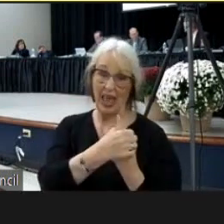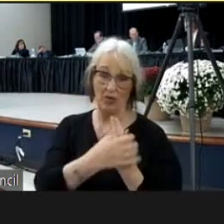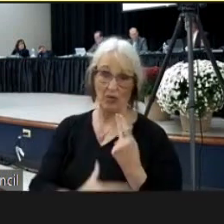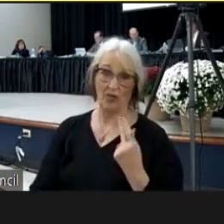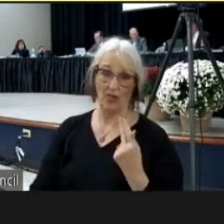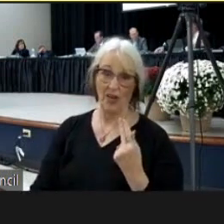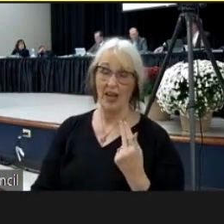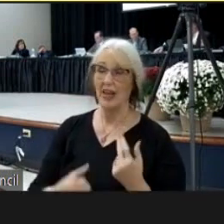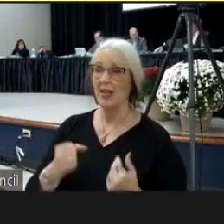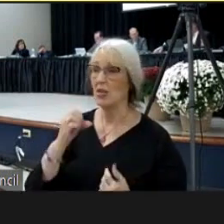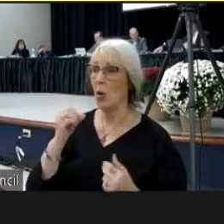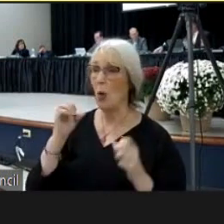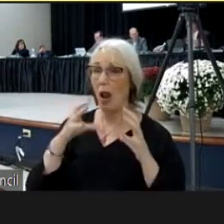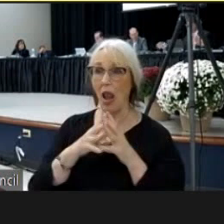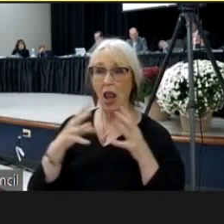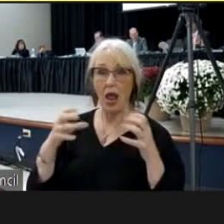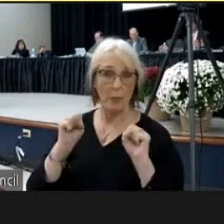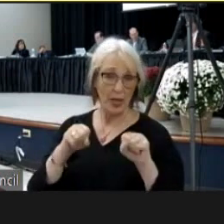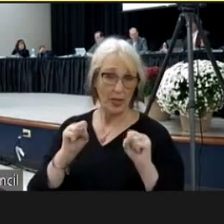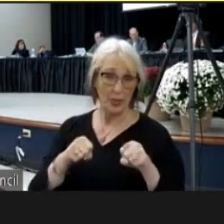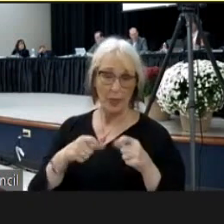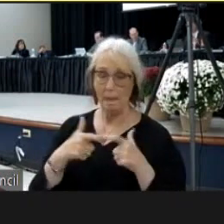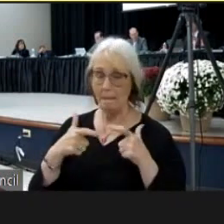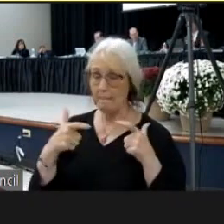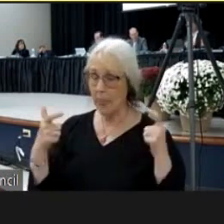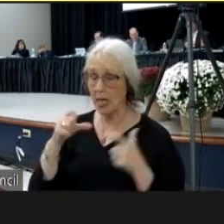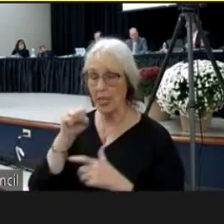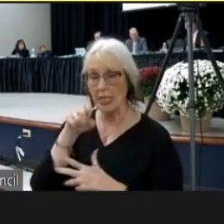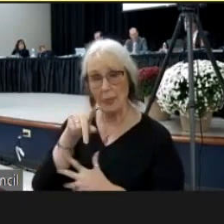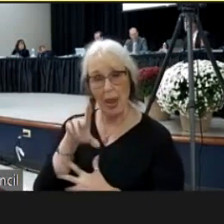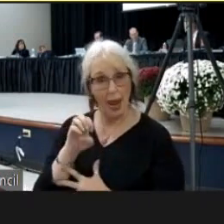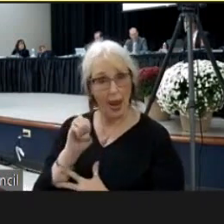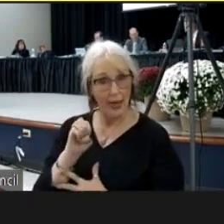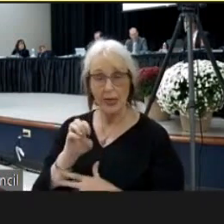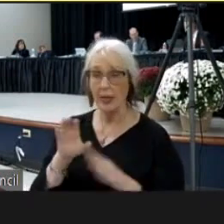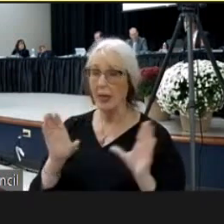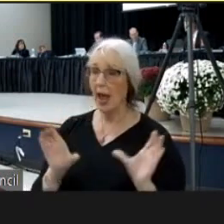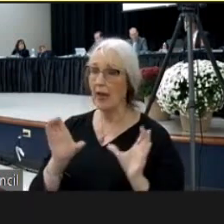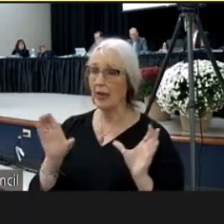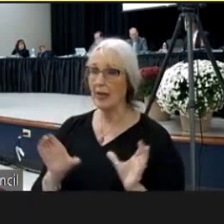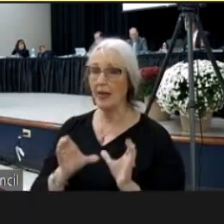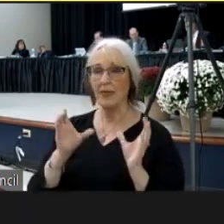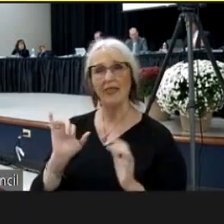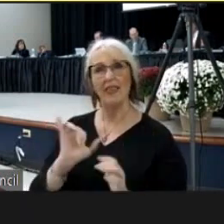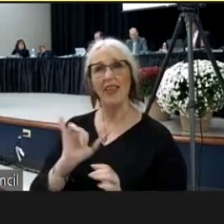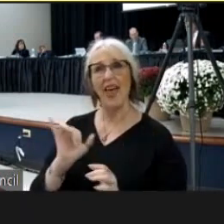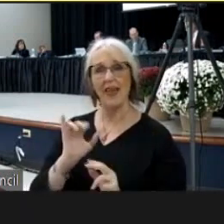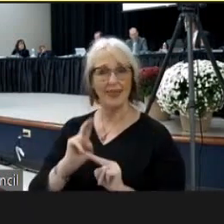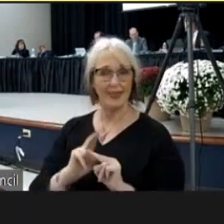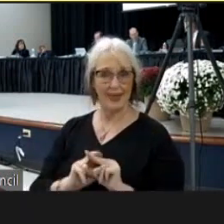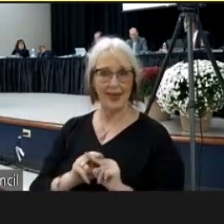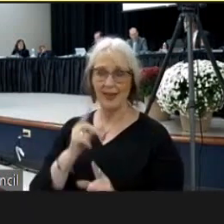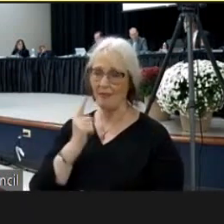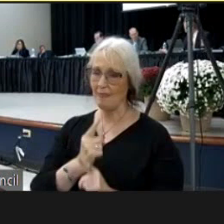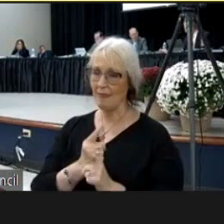There's so much possibility here. It's a bigger space. The connectivity is sitting in exactly the right place.